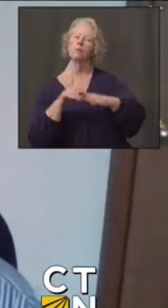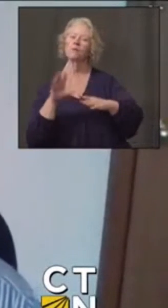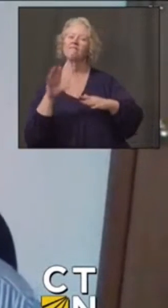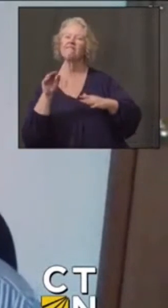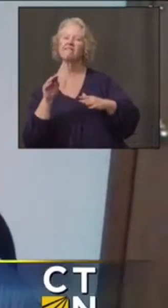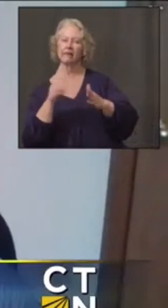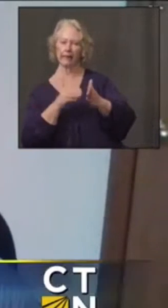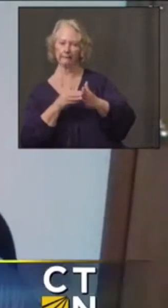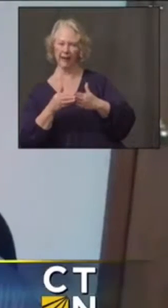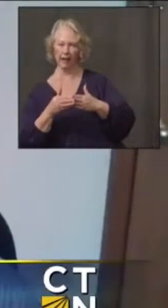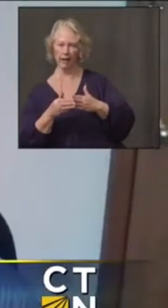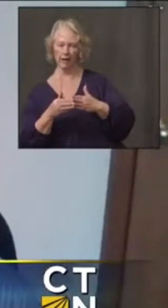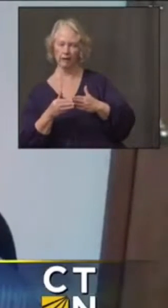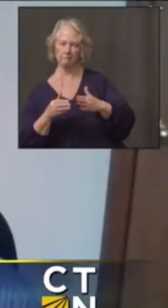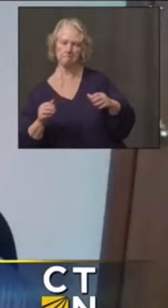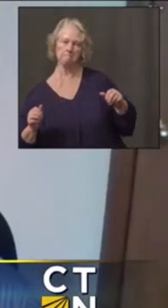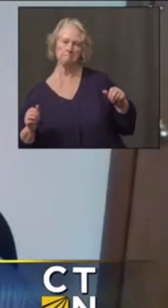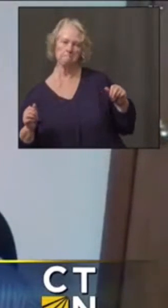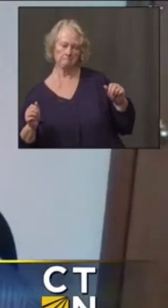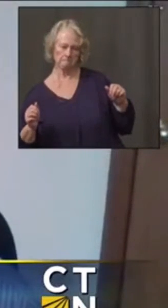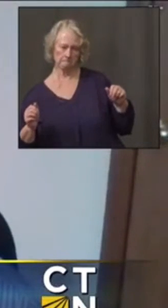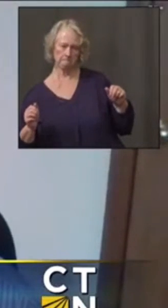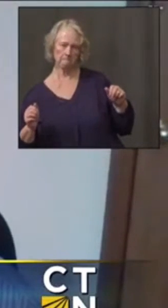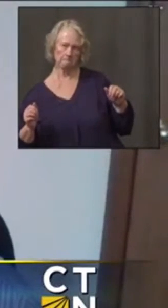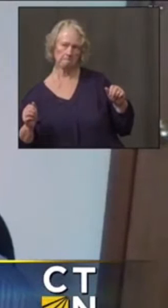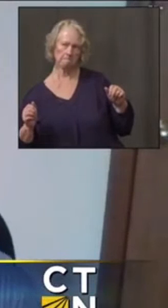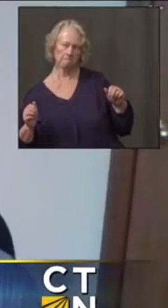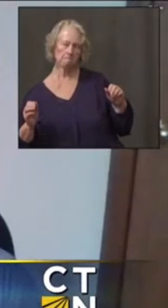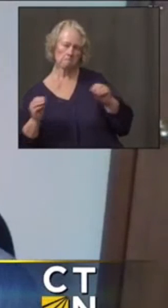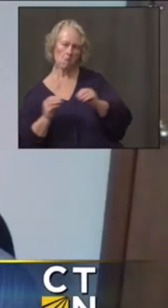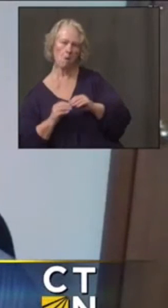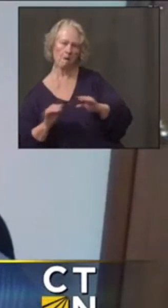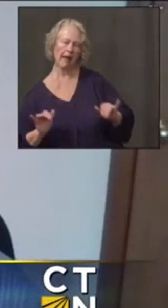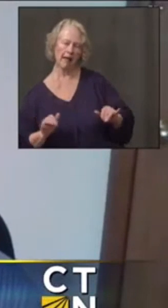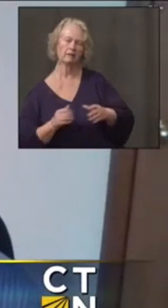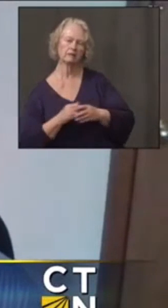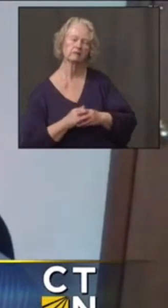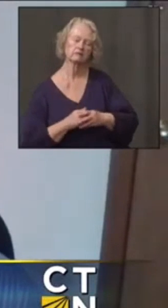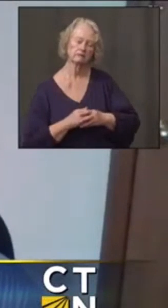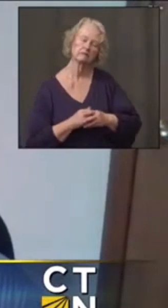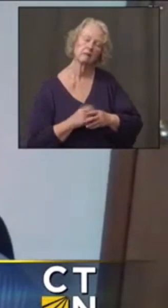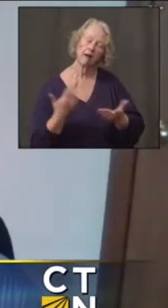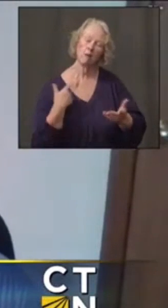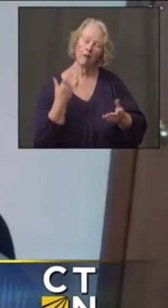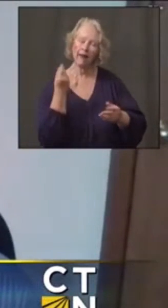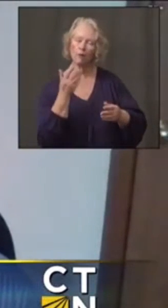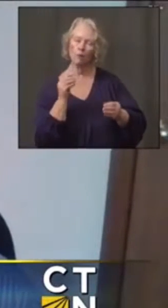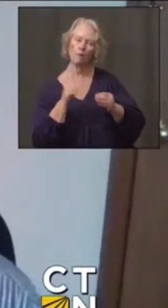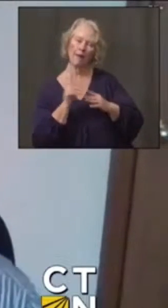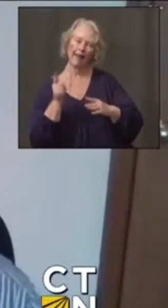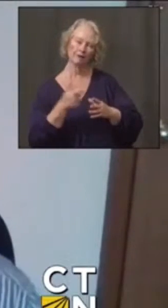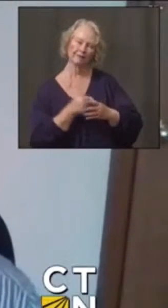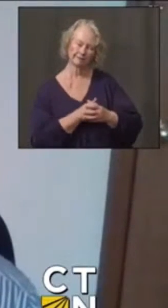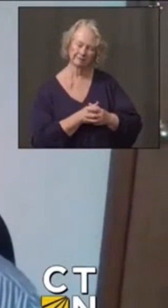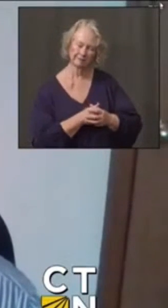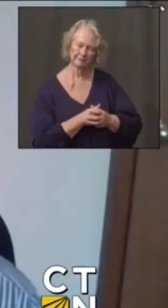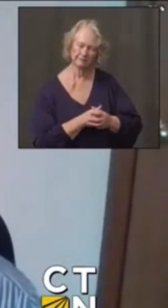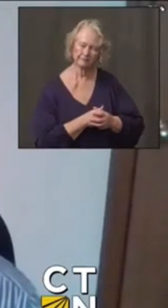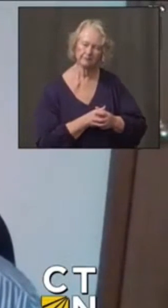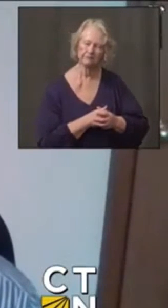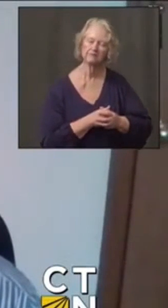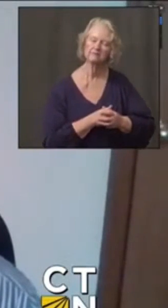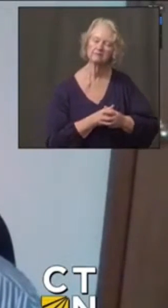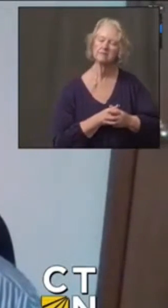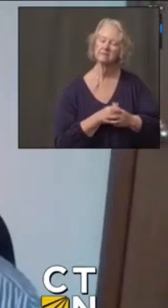like possible, if not likely. And then we can get back to your question on the math. Yeah, and I think the governor said that we